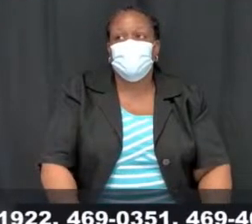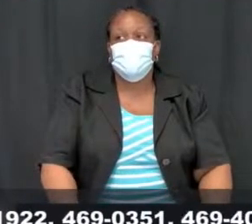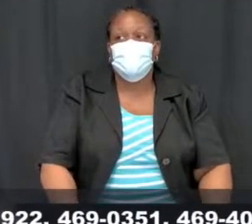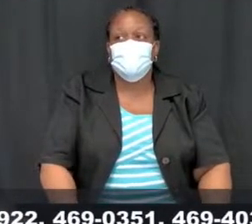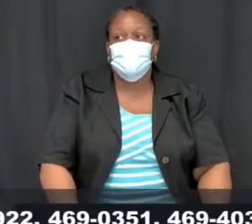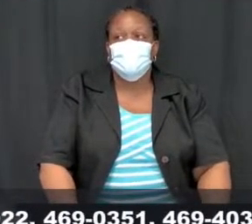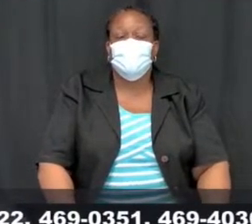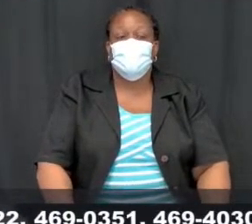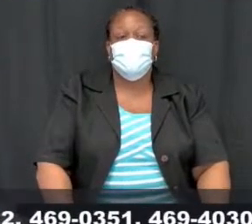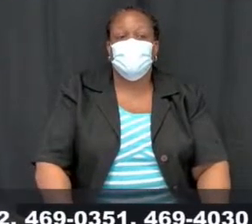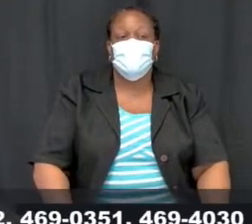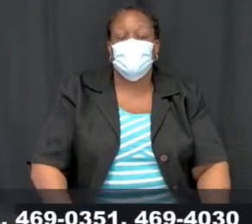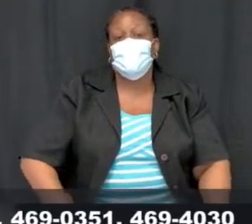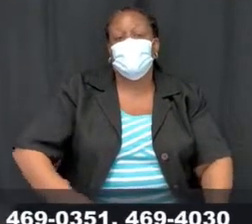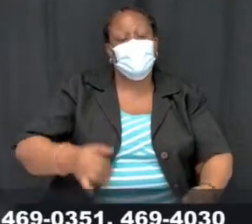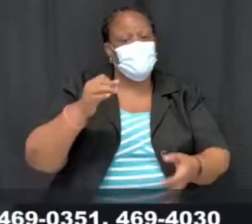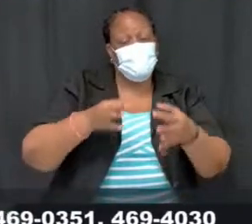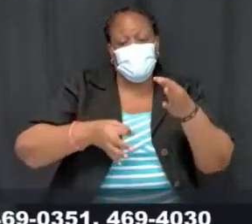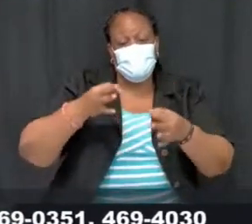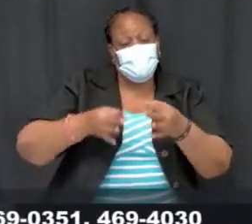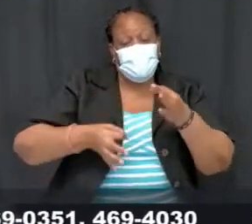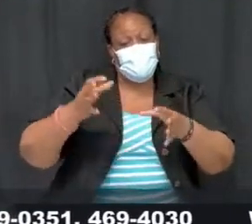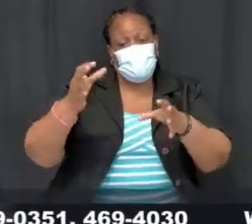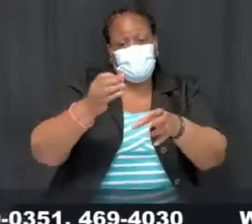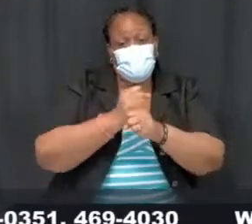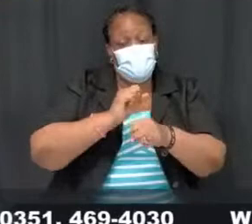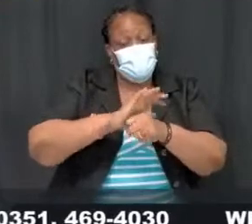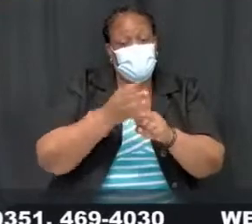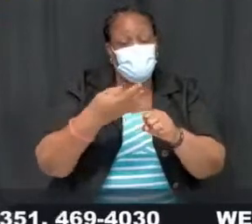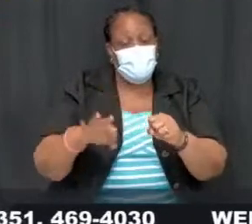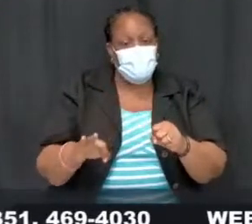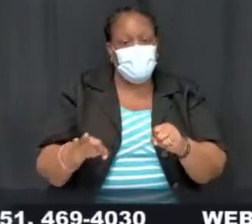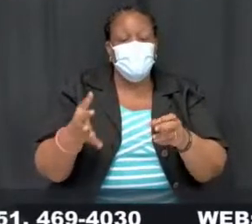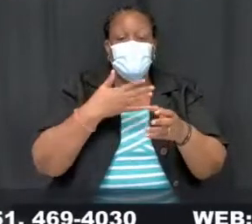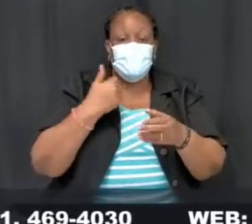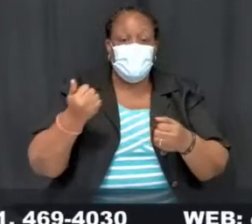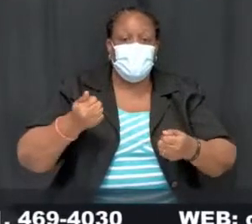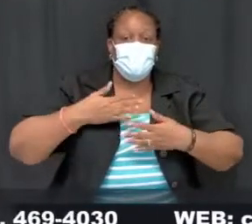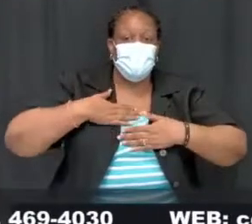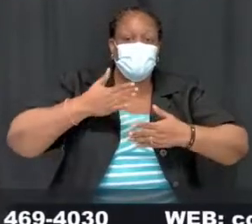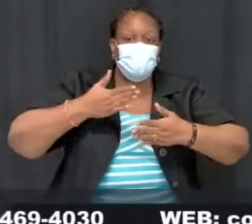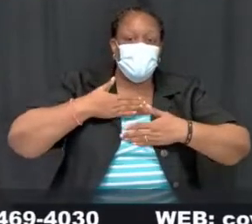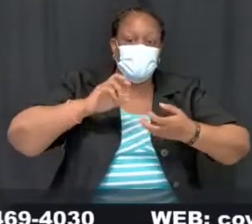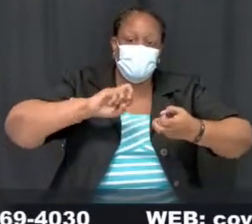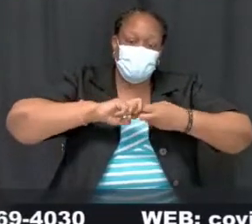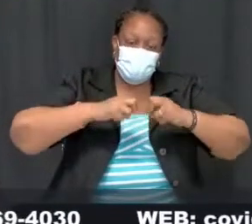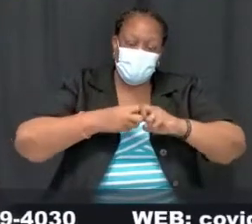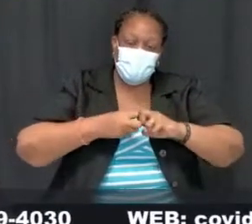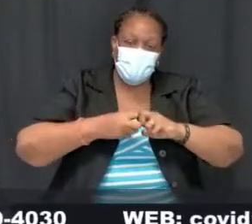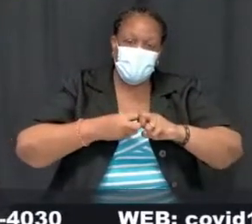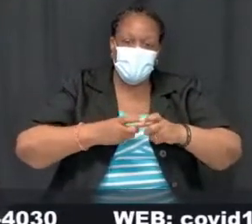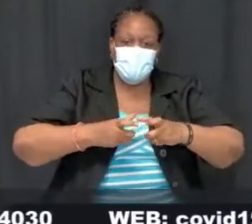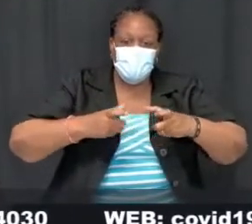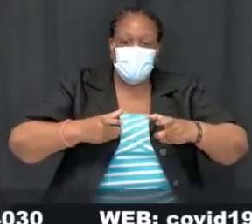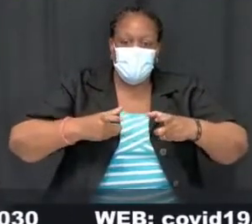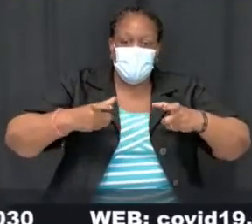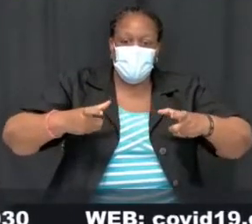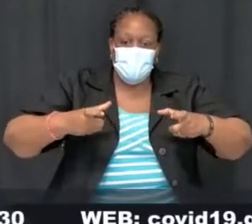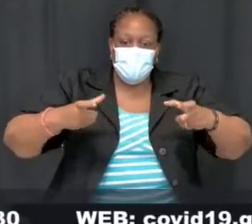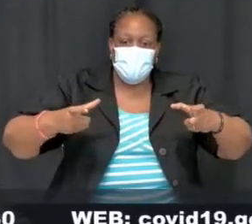status asthmaticus if you got COVID-19, developed a respiratory problem, and then went into